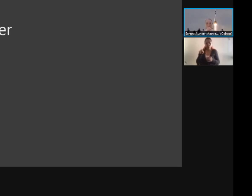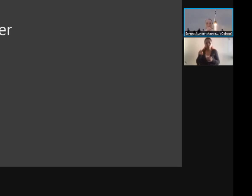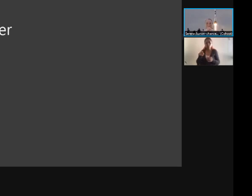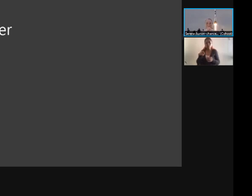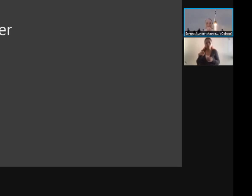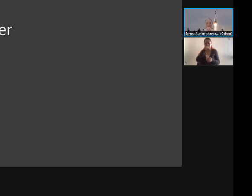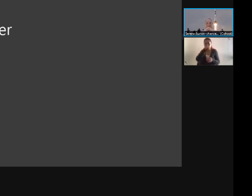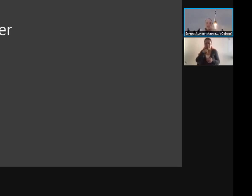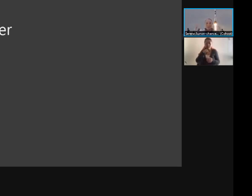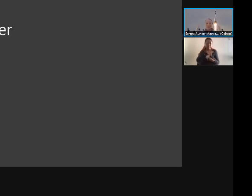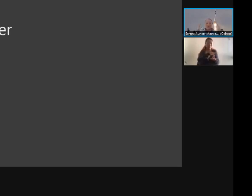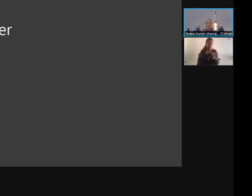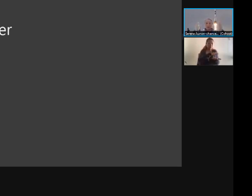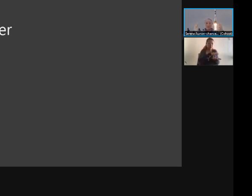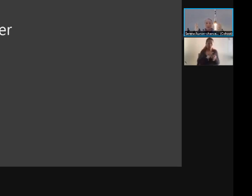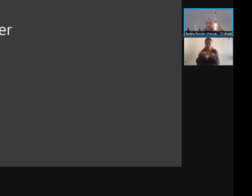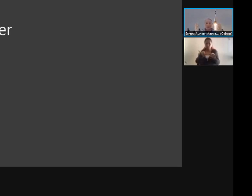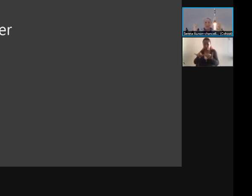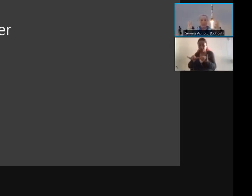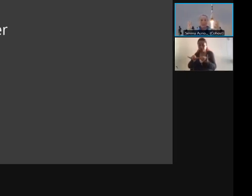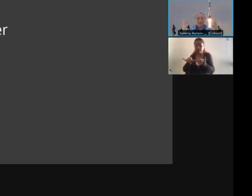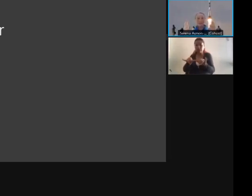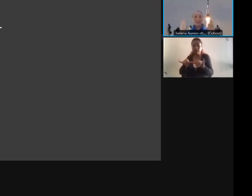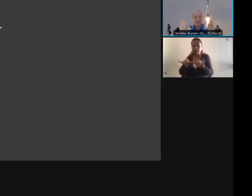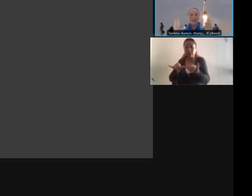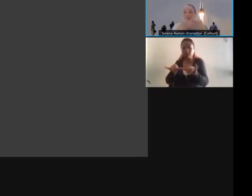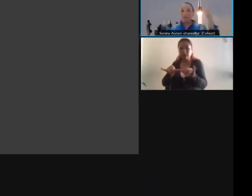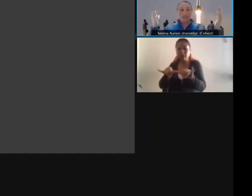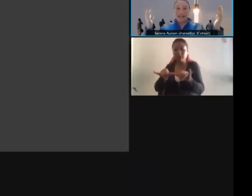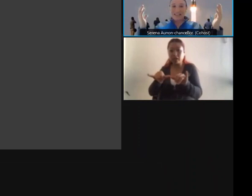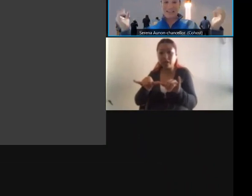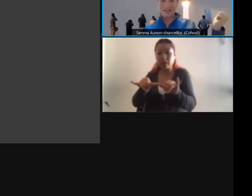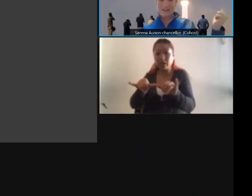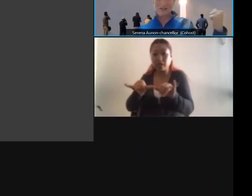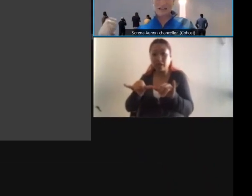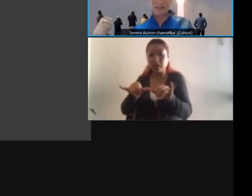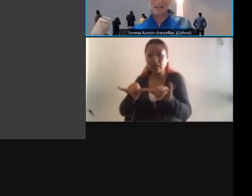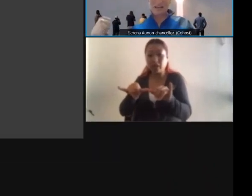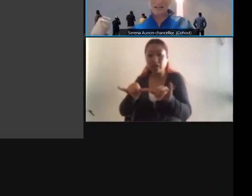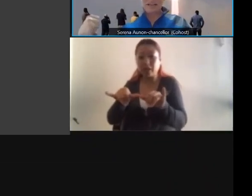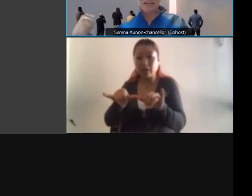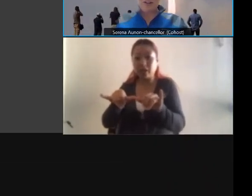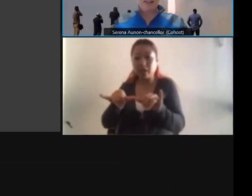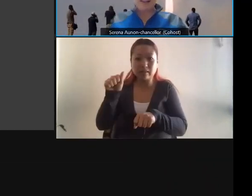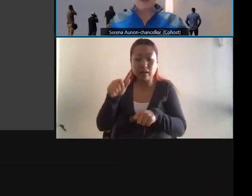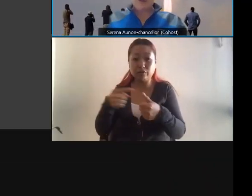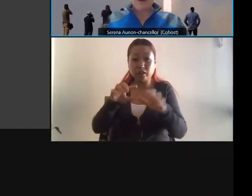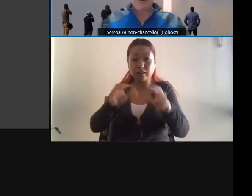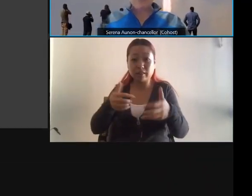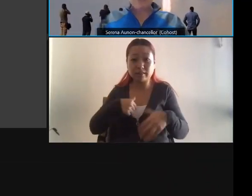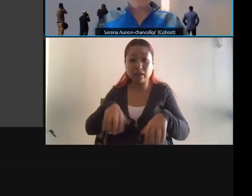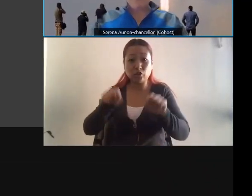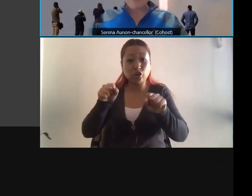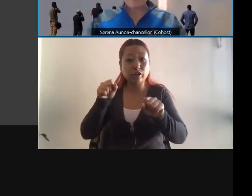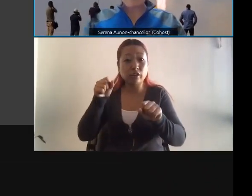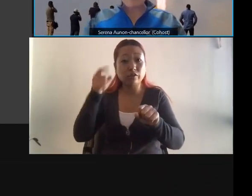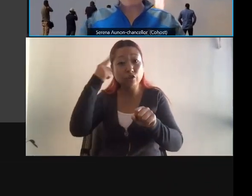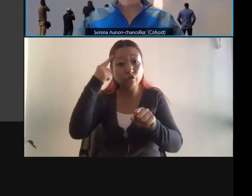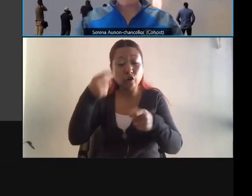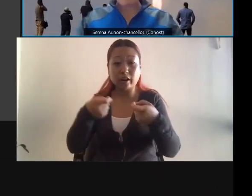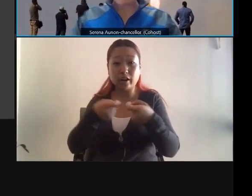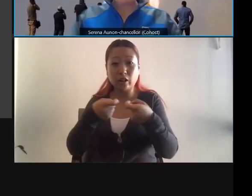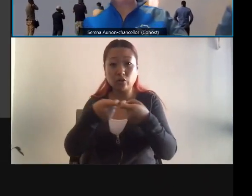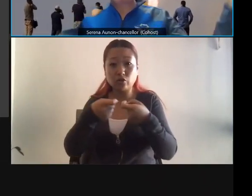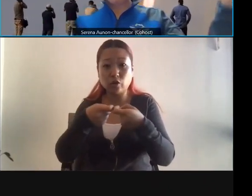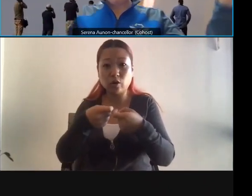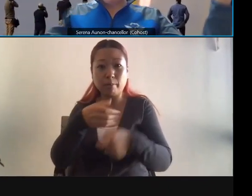engineering and medicine and then went to work for NASA, one of the first classes I took as a flight surgeon was on the electrical power system for ISS.